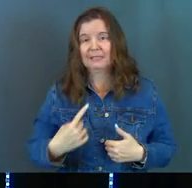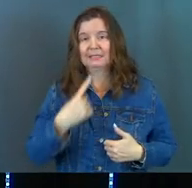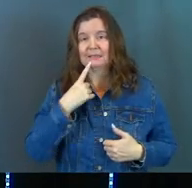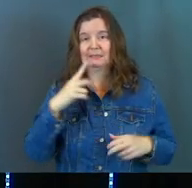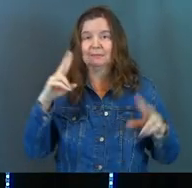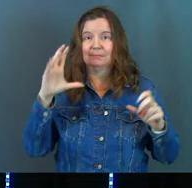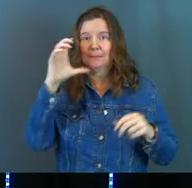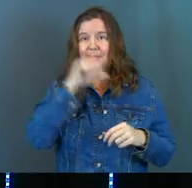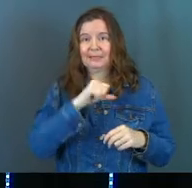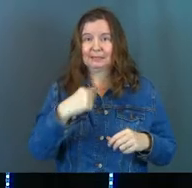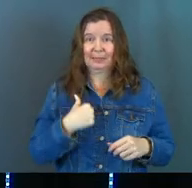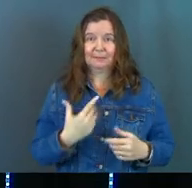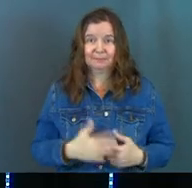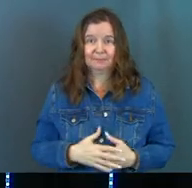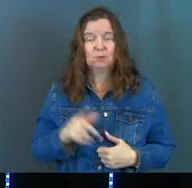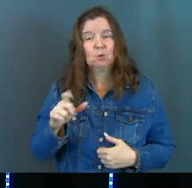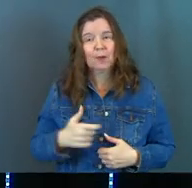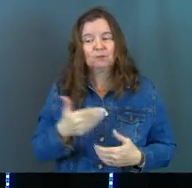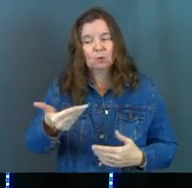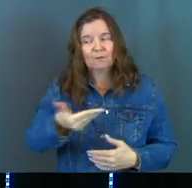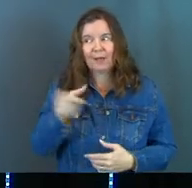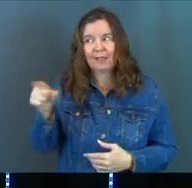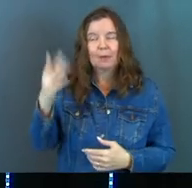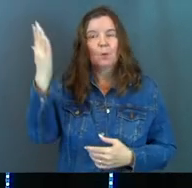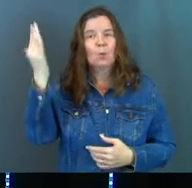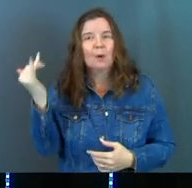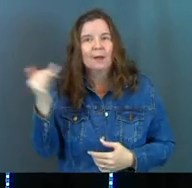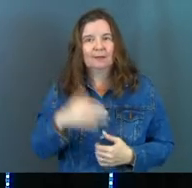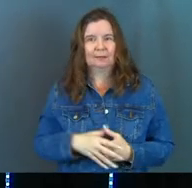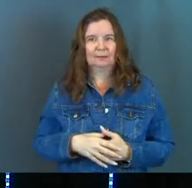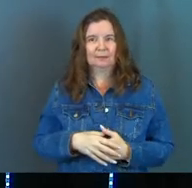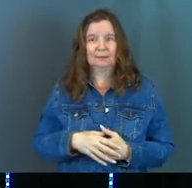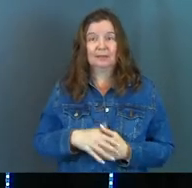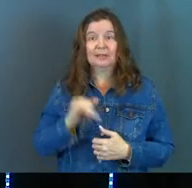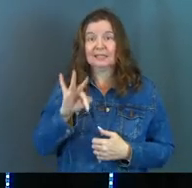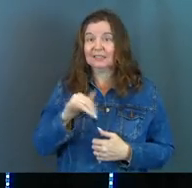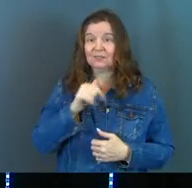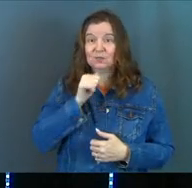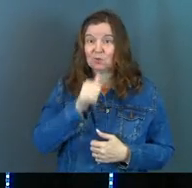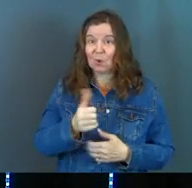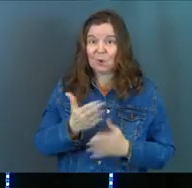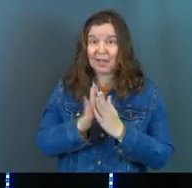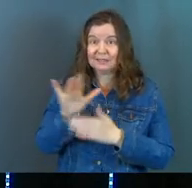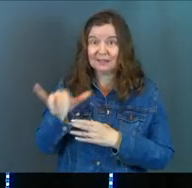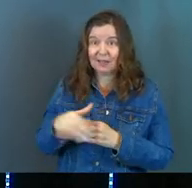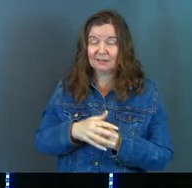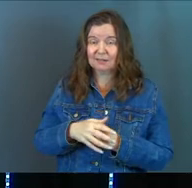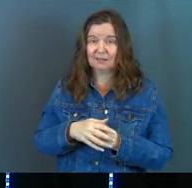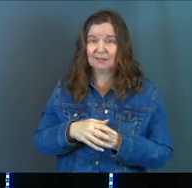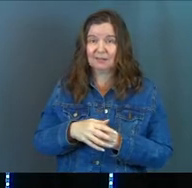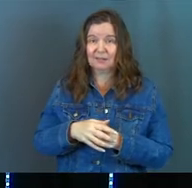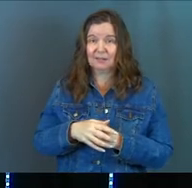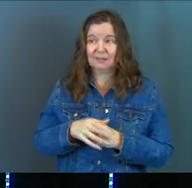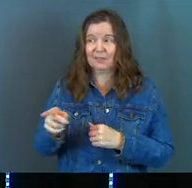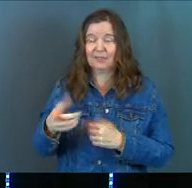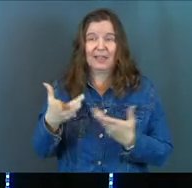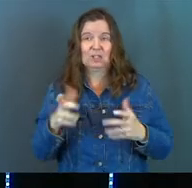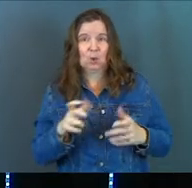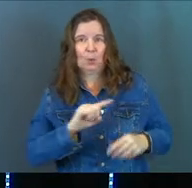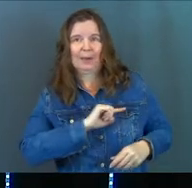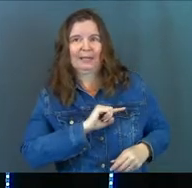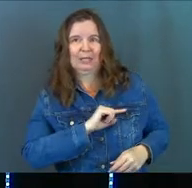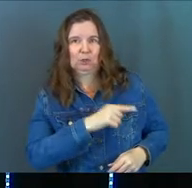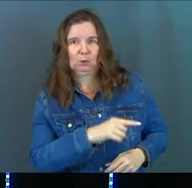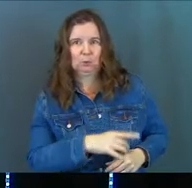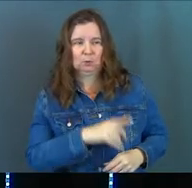please? You have to invite them in. Why? Because if you don't, they don't want to guilt